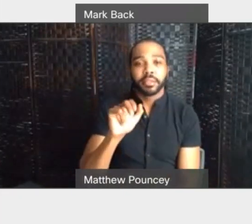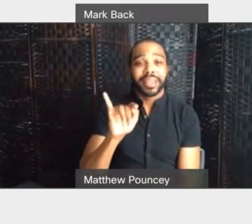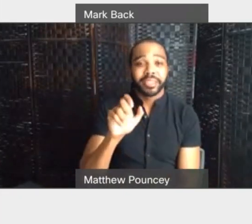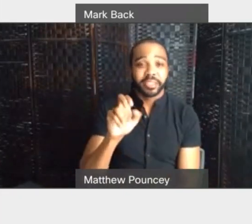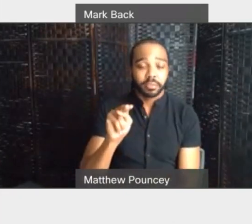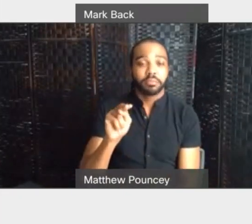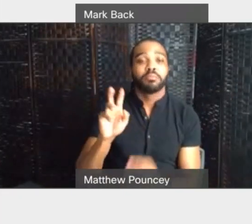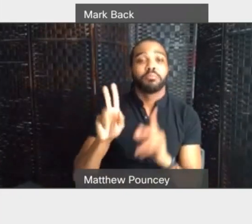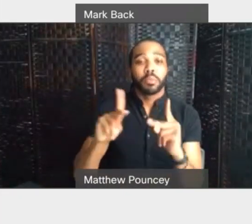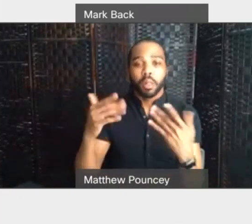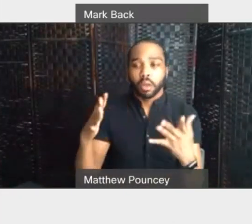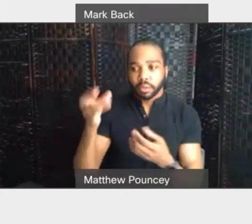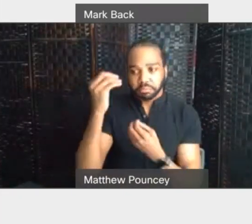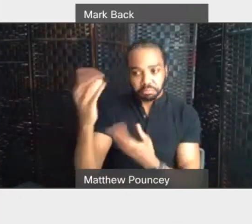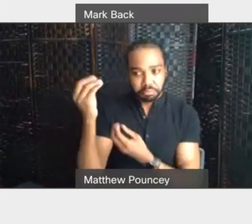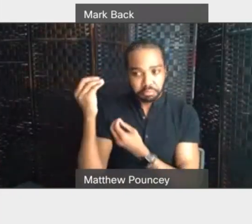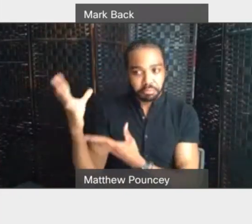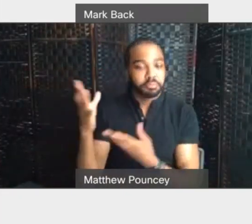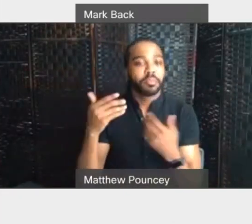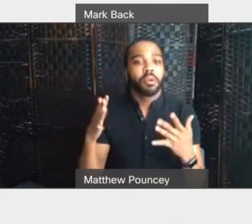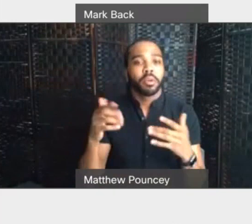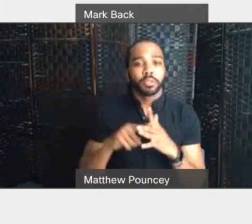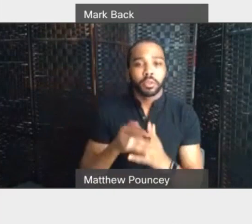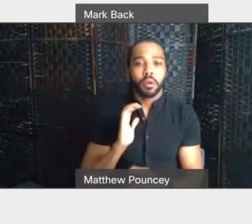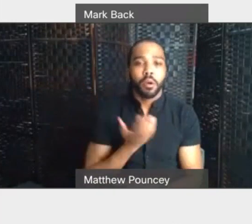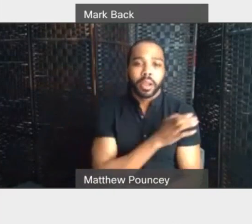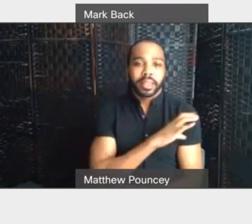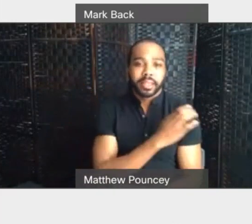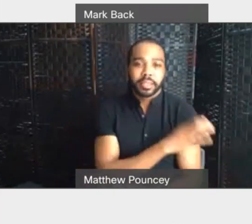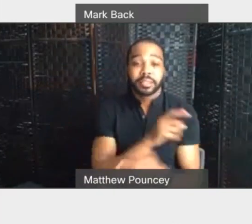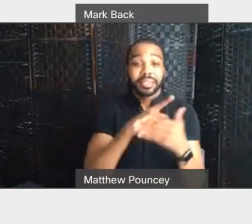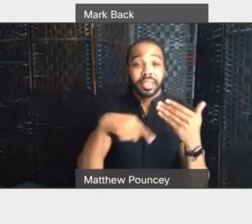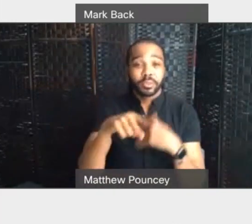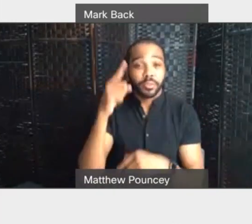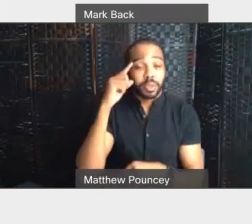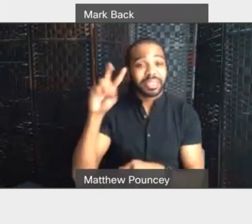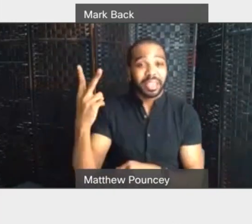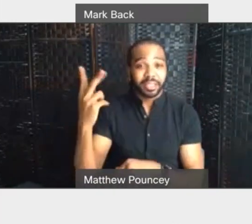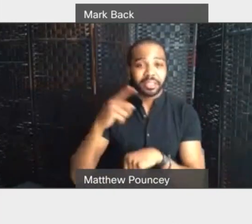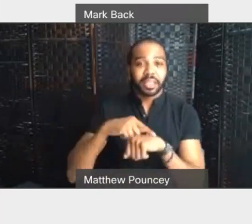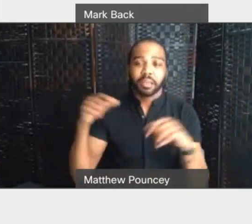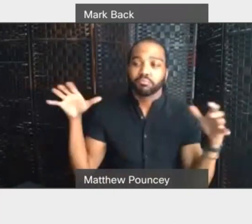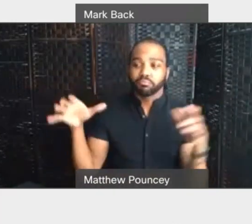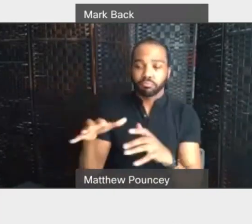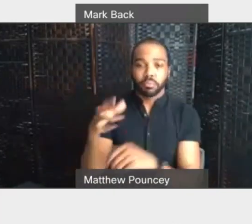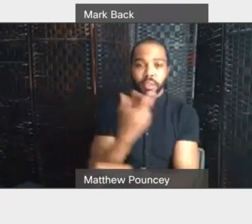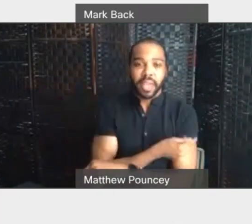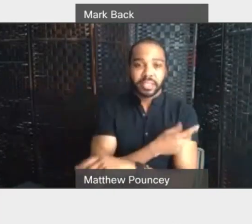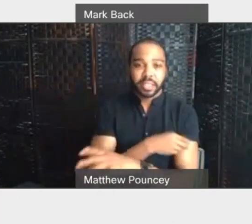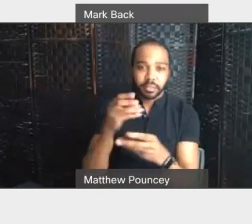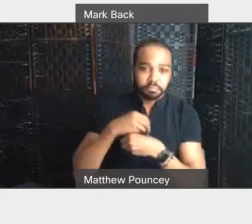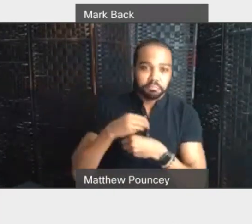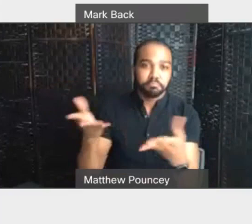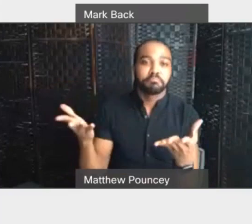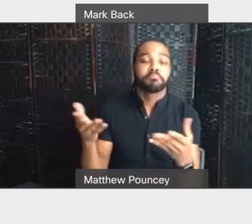people have received notice. We are starting our clinics next week for the second round of vaccination for a number of people.